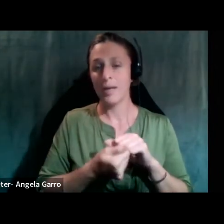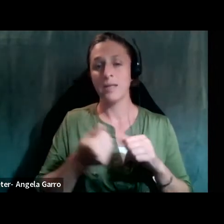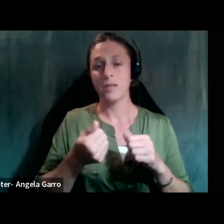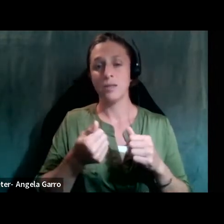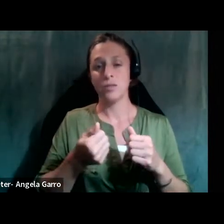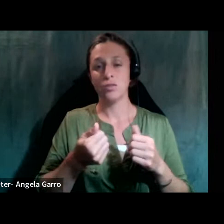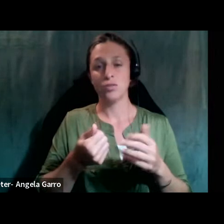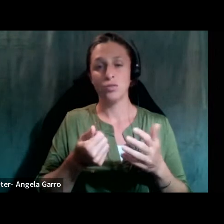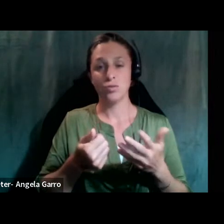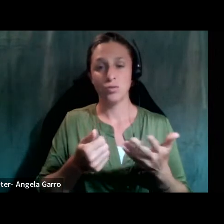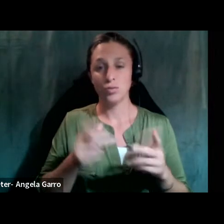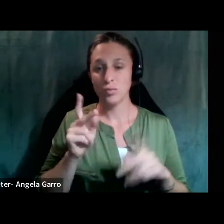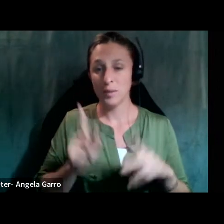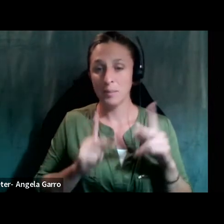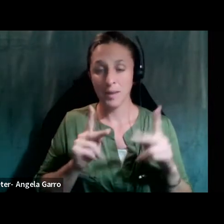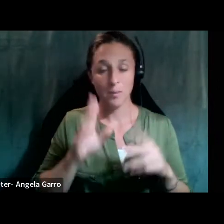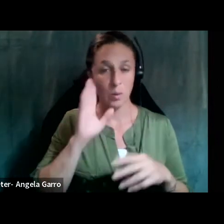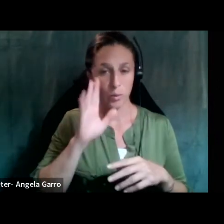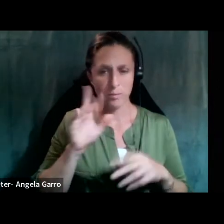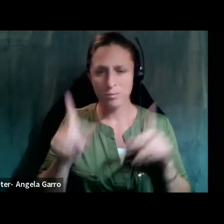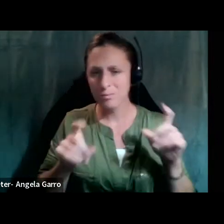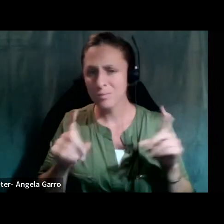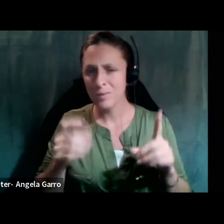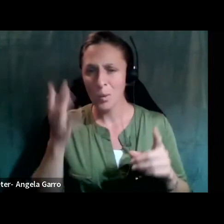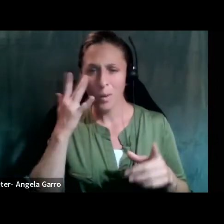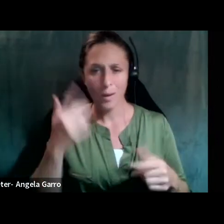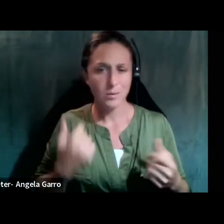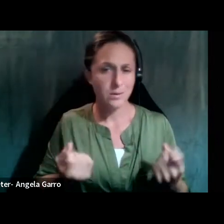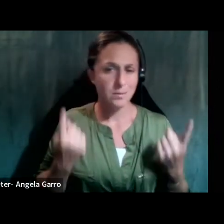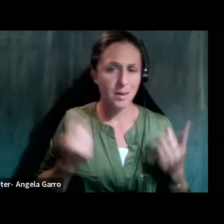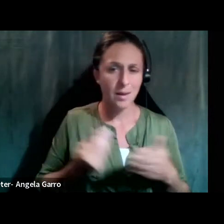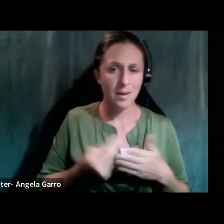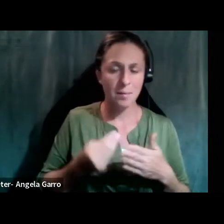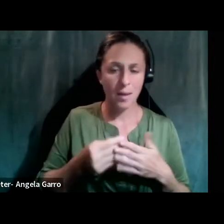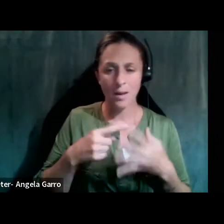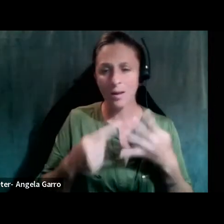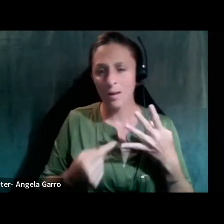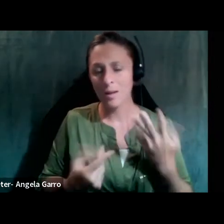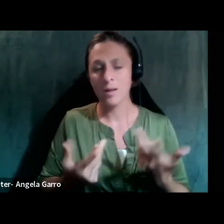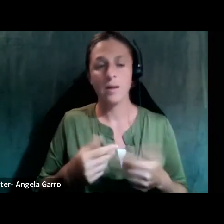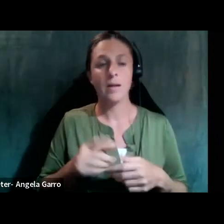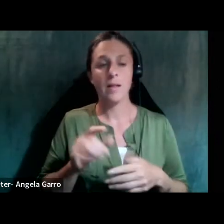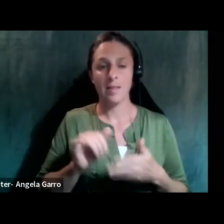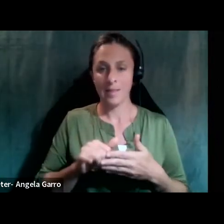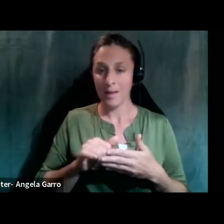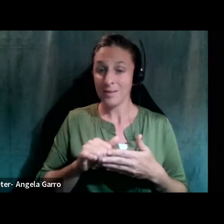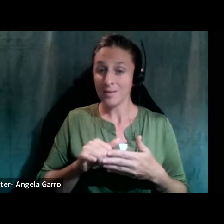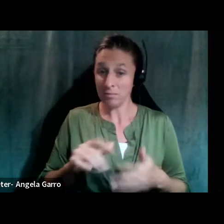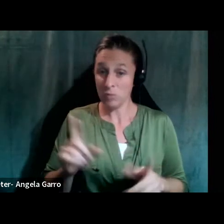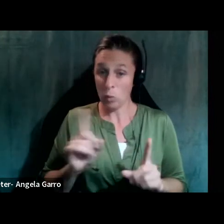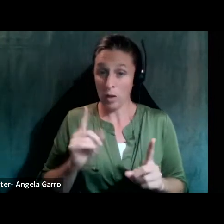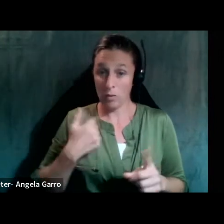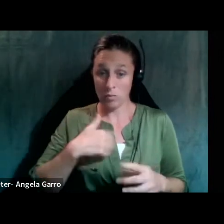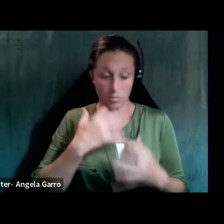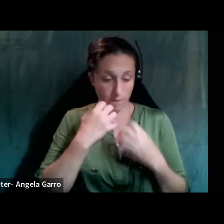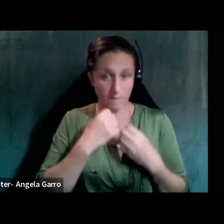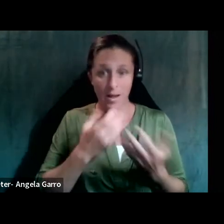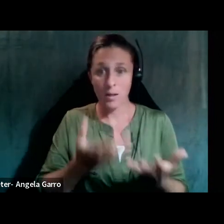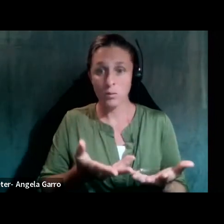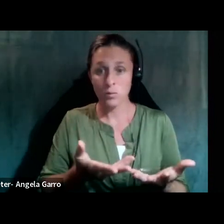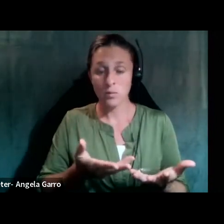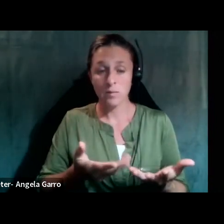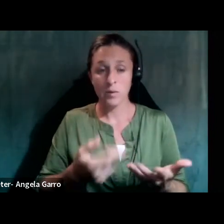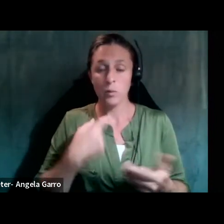so people, will question why we're spending money on certain things, but that's where our values are. We had made it a promise